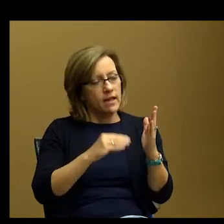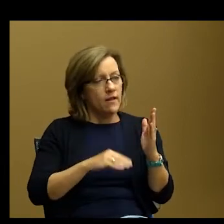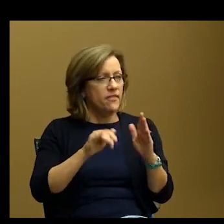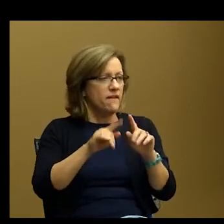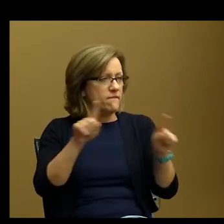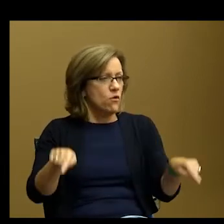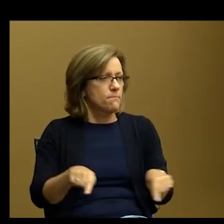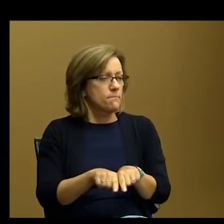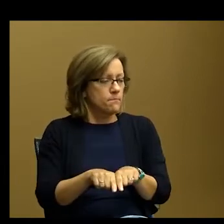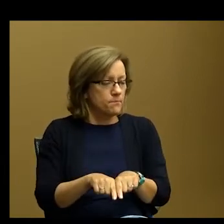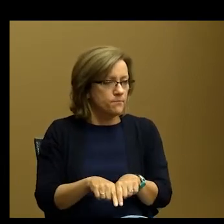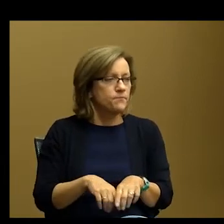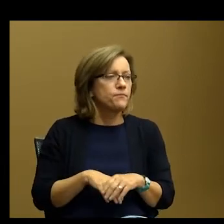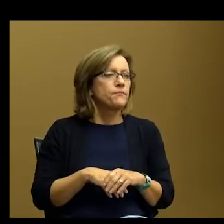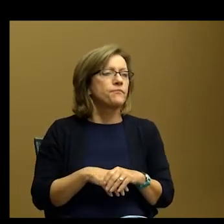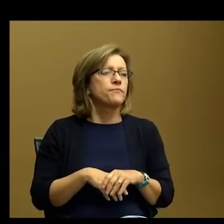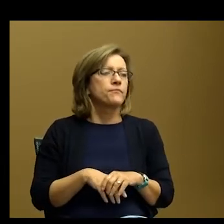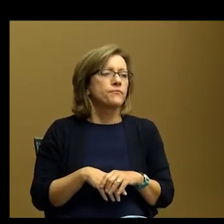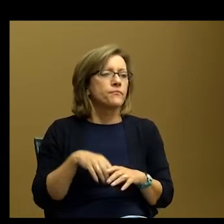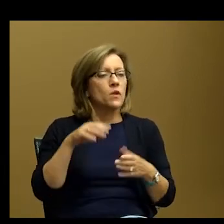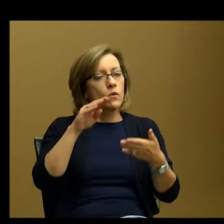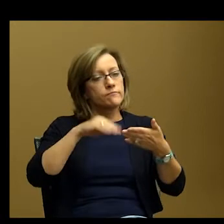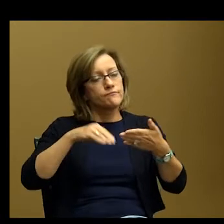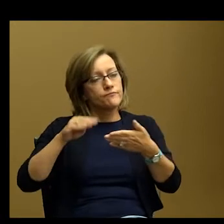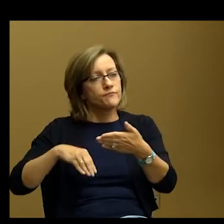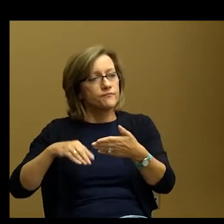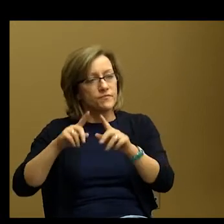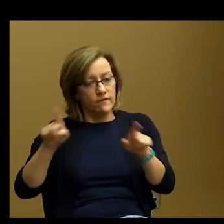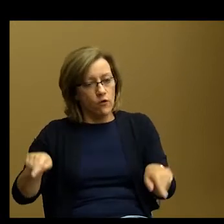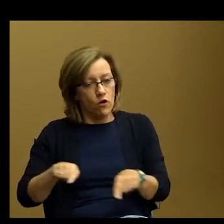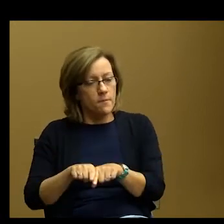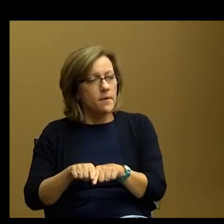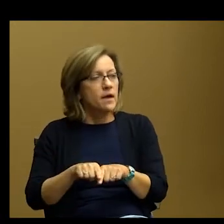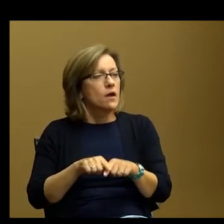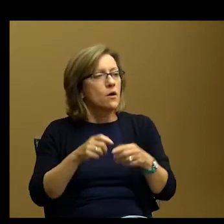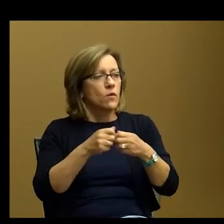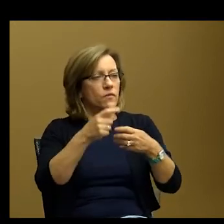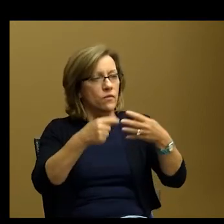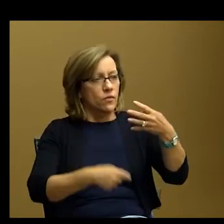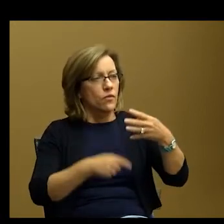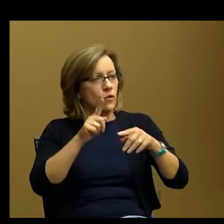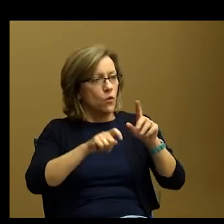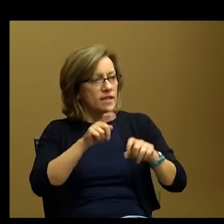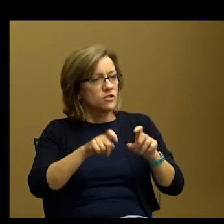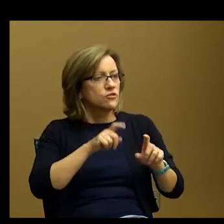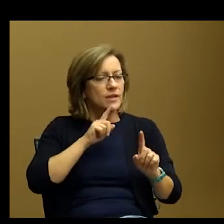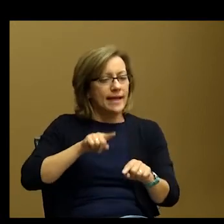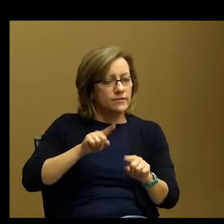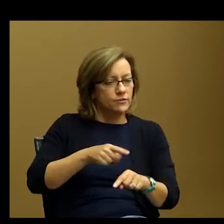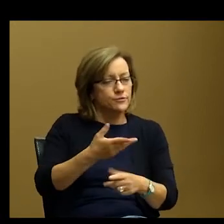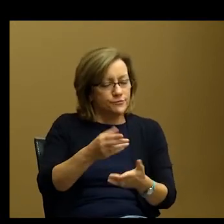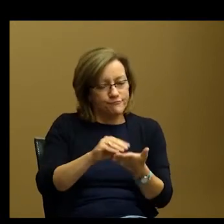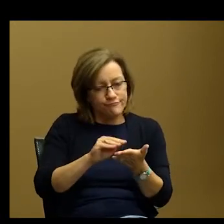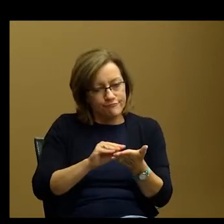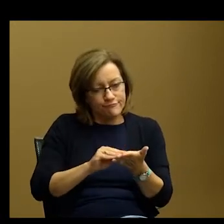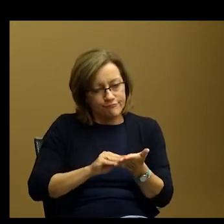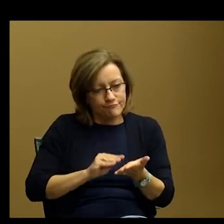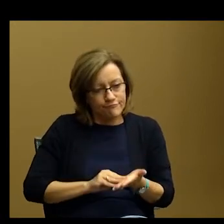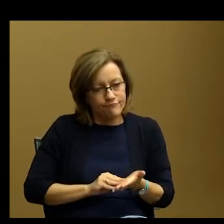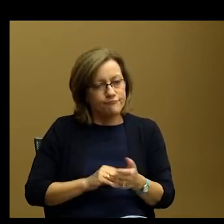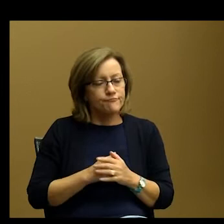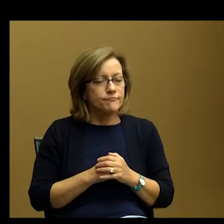going to be completing the matrix, and it's going to ask you this series of questions. And the